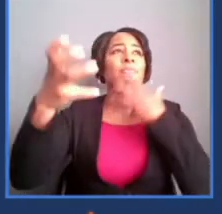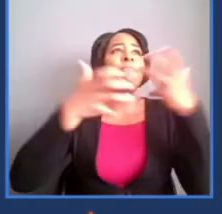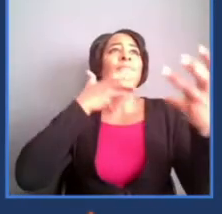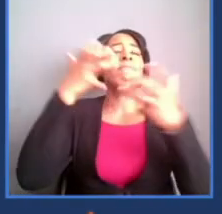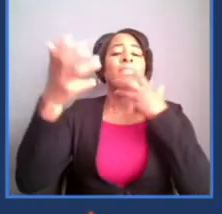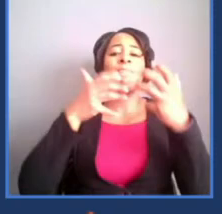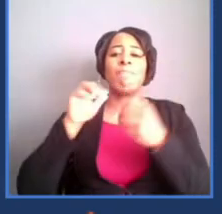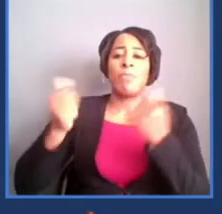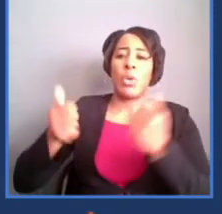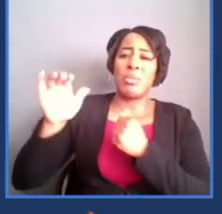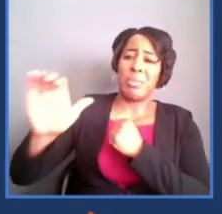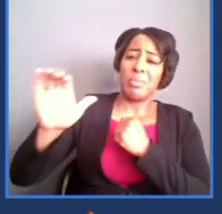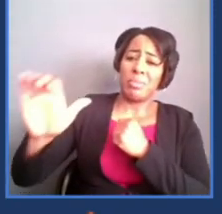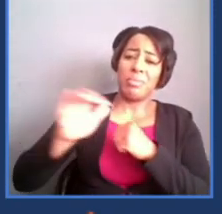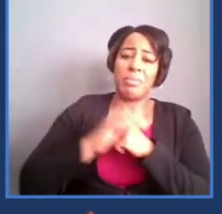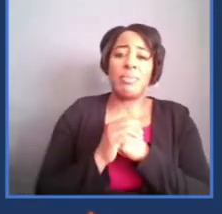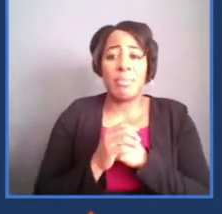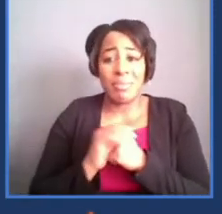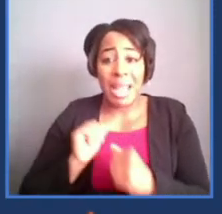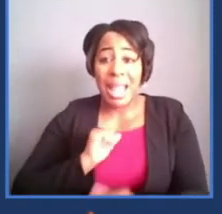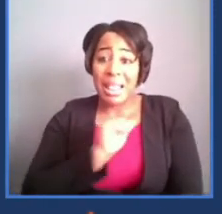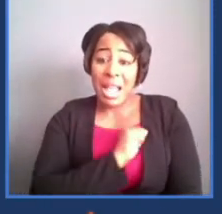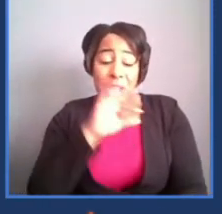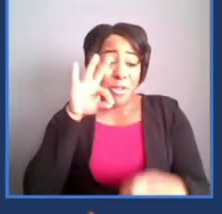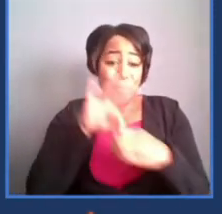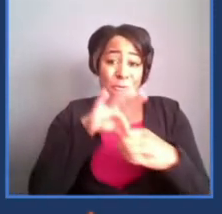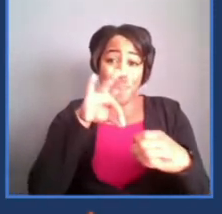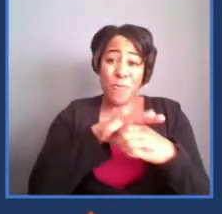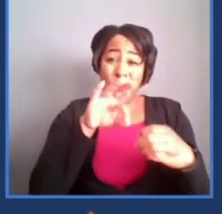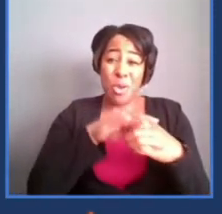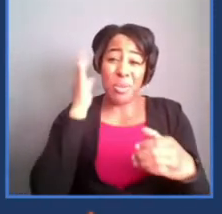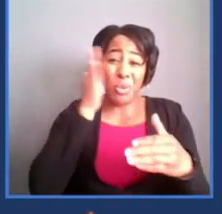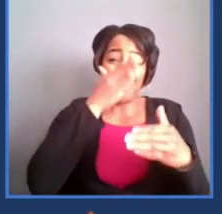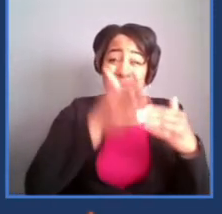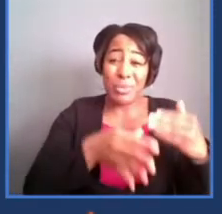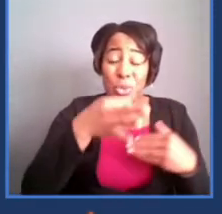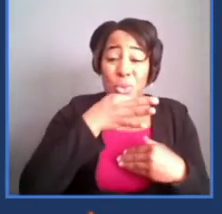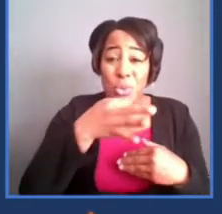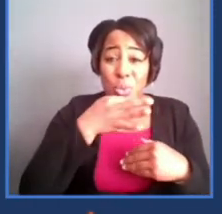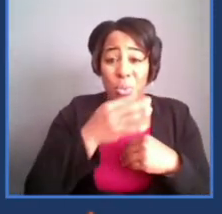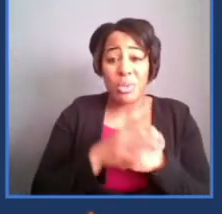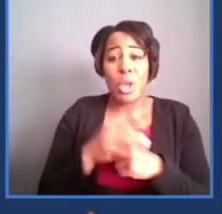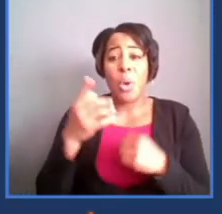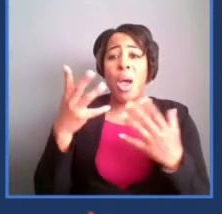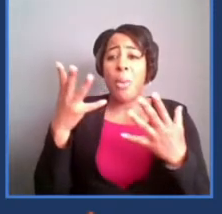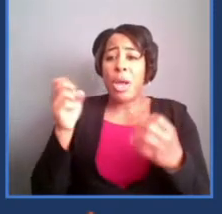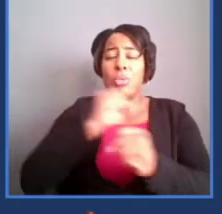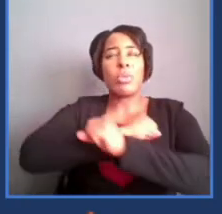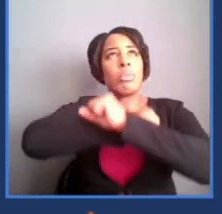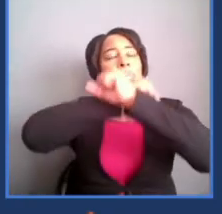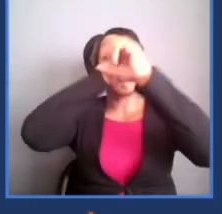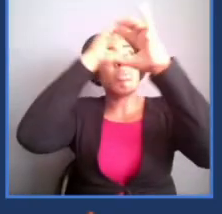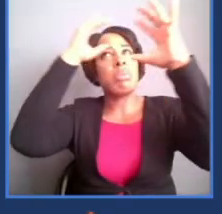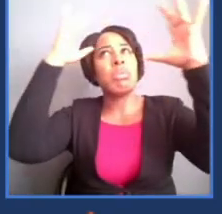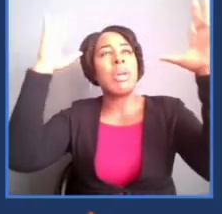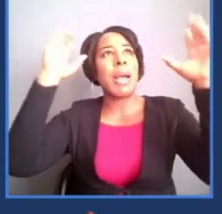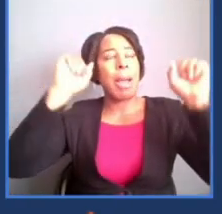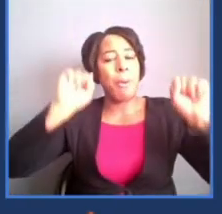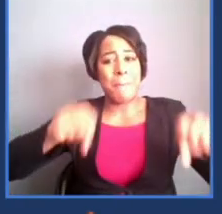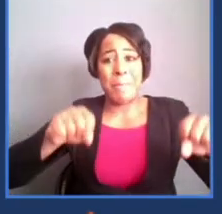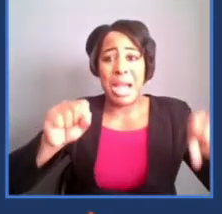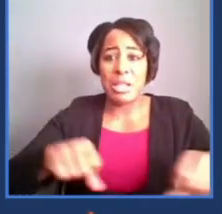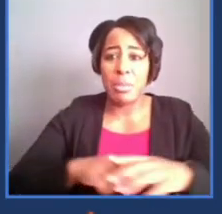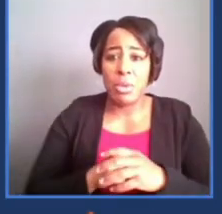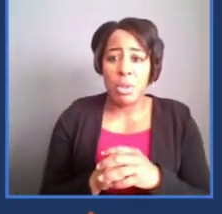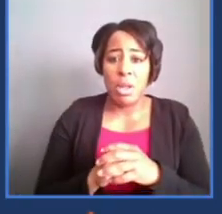Atlanta, we just have a few hours left. I'm asking you to dream about what's possible. I'm asking you to believe in